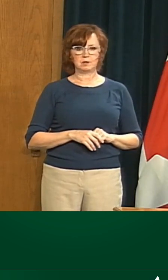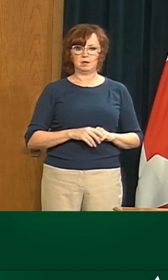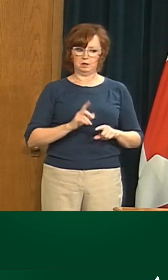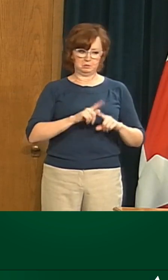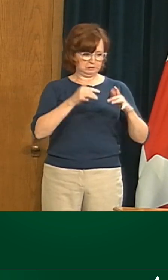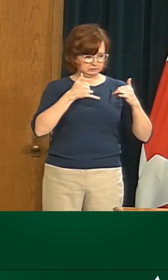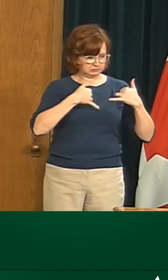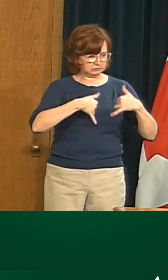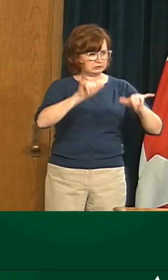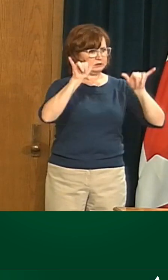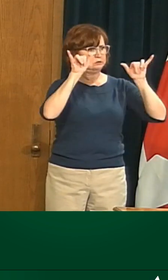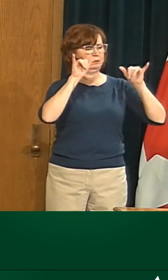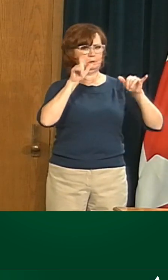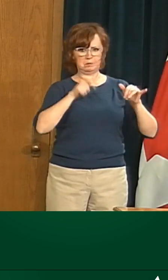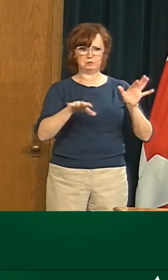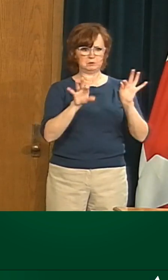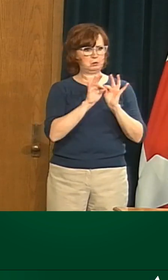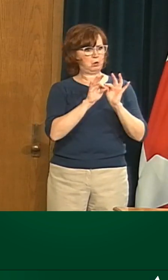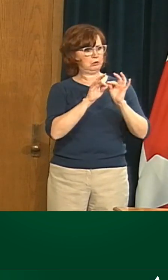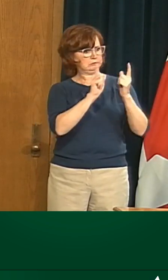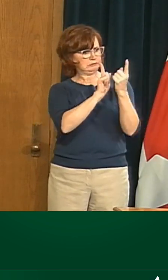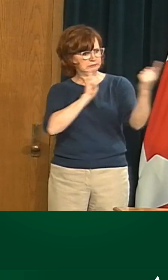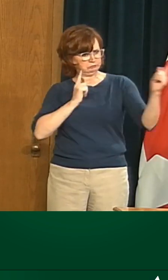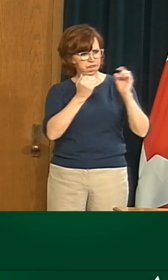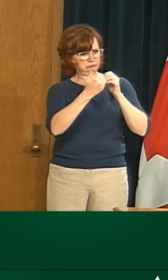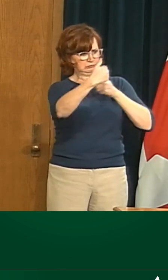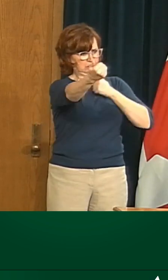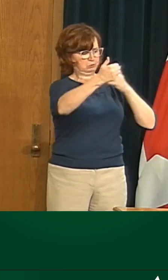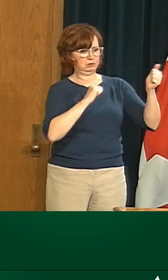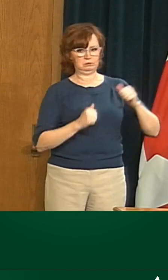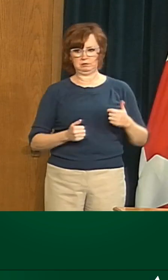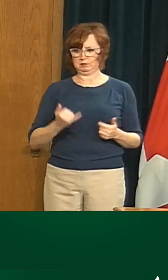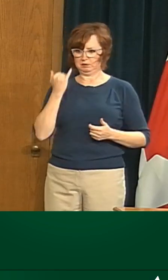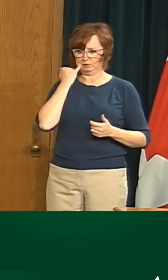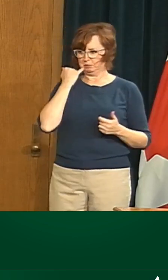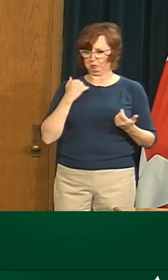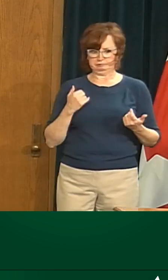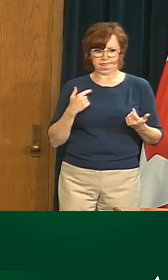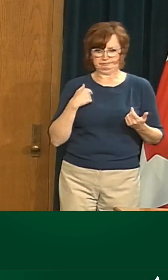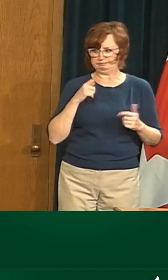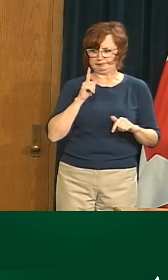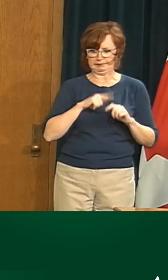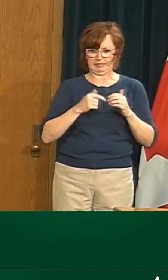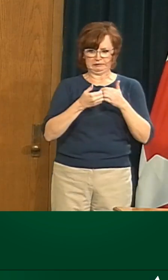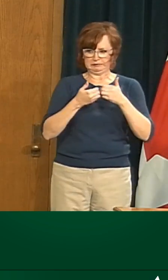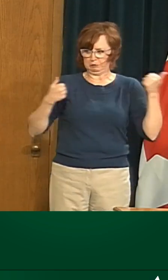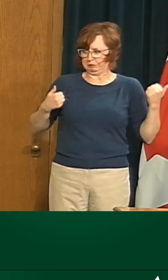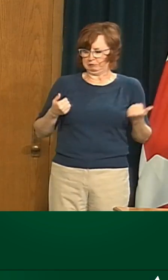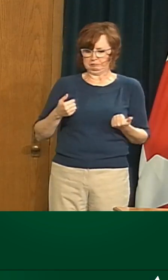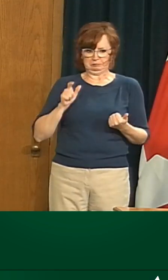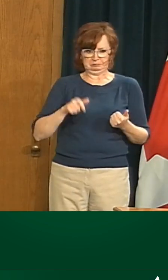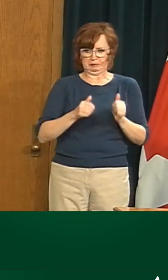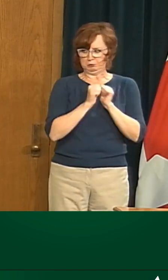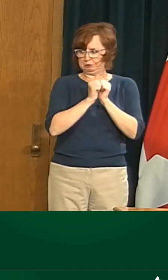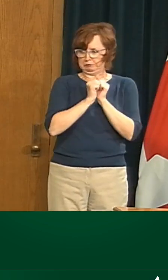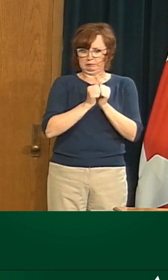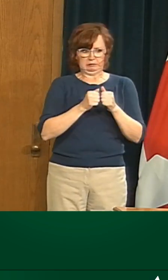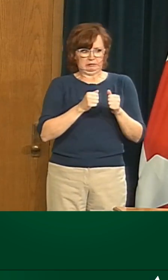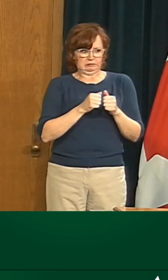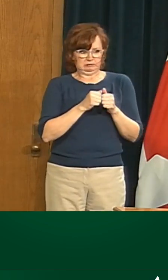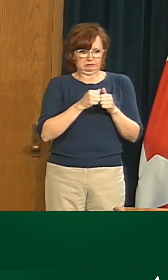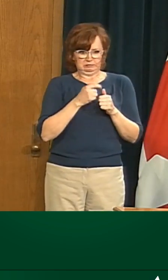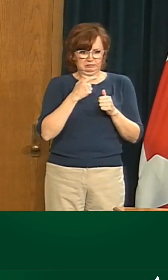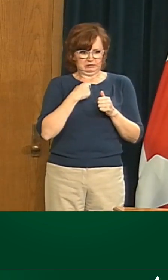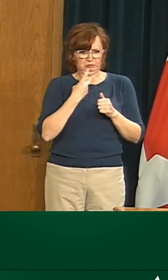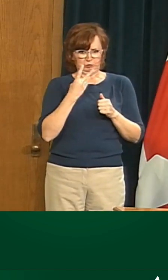maintained. For areas where physical distancing cannot be maintained, we already learned from the healthcare system that you can safely care